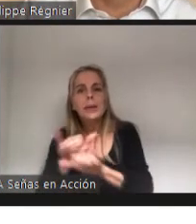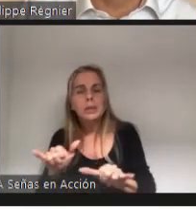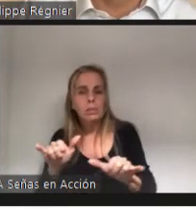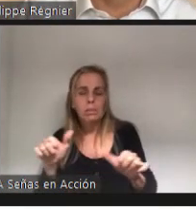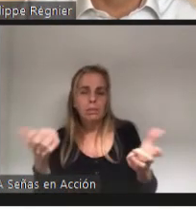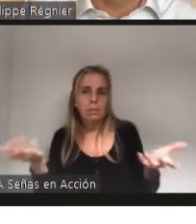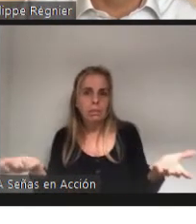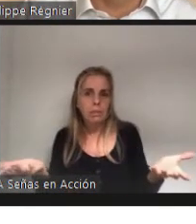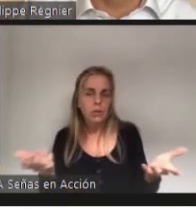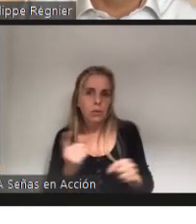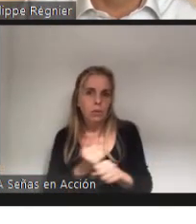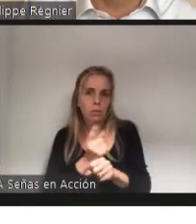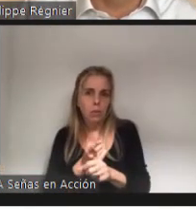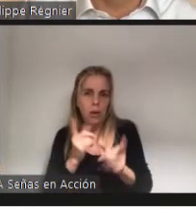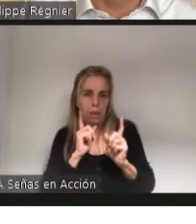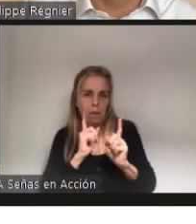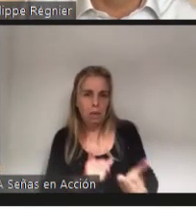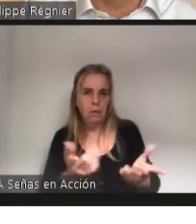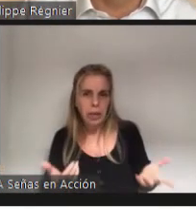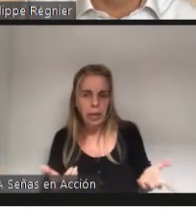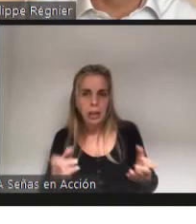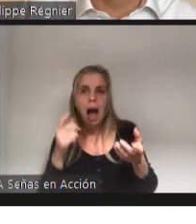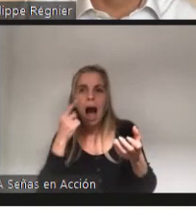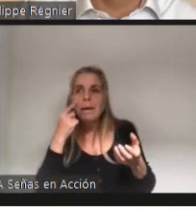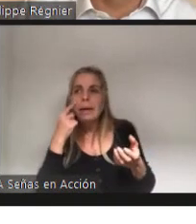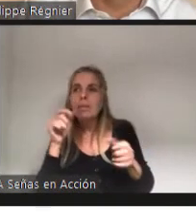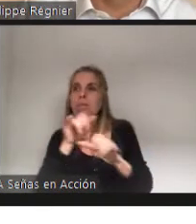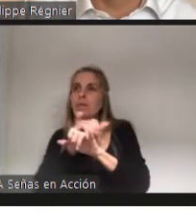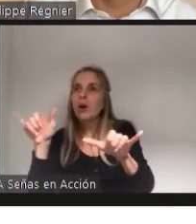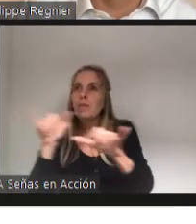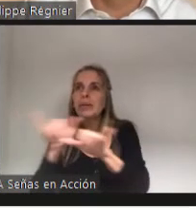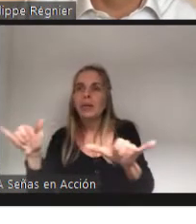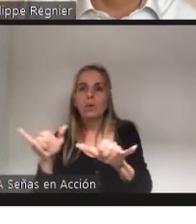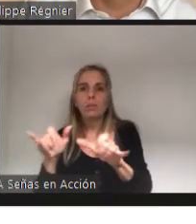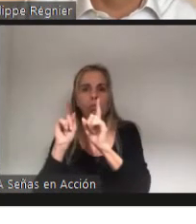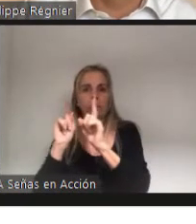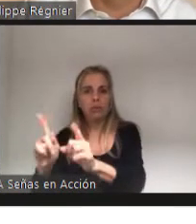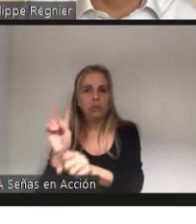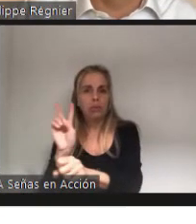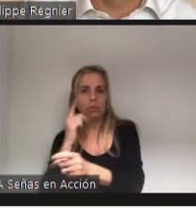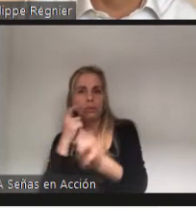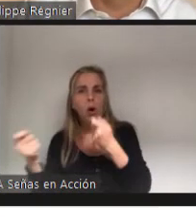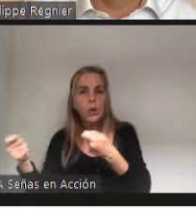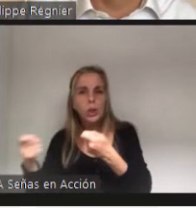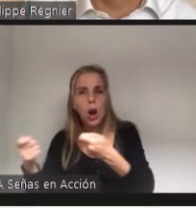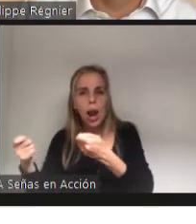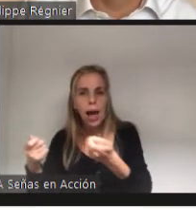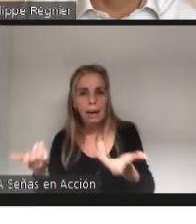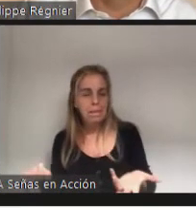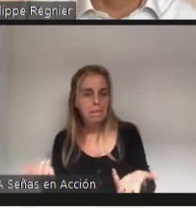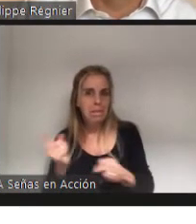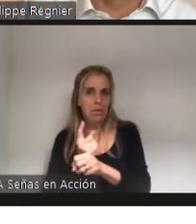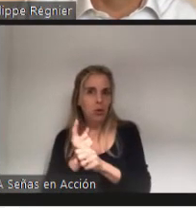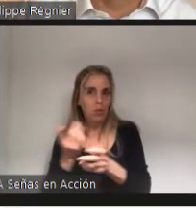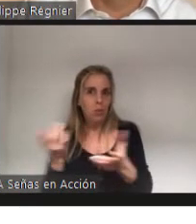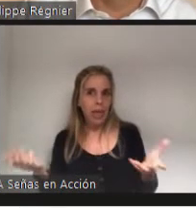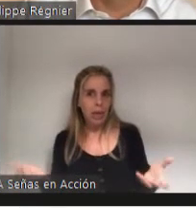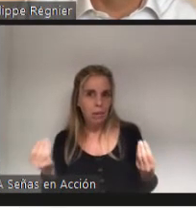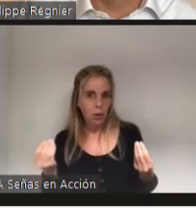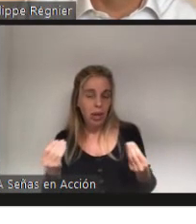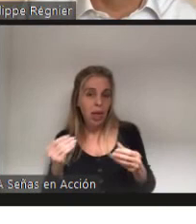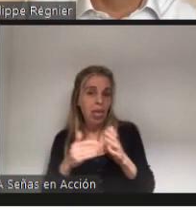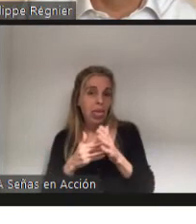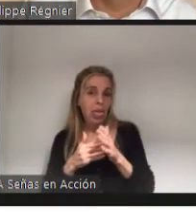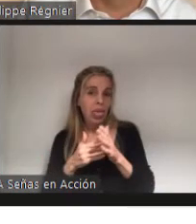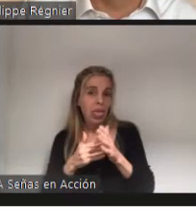I honestly don't think we can sustain the field of information as was sustained,